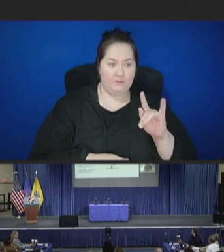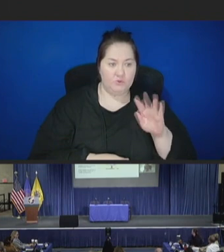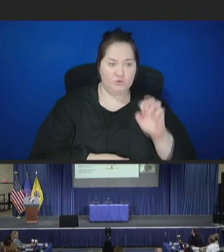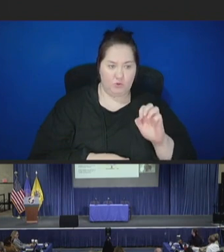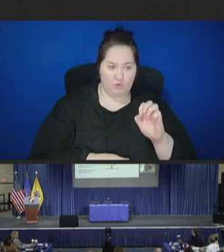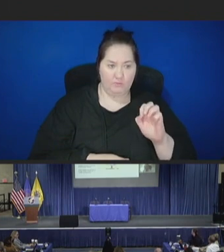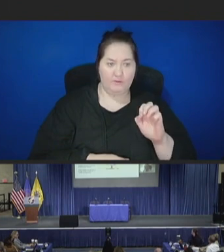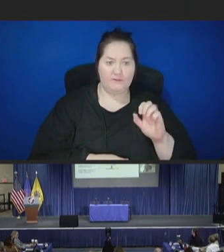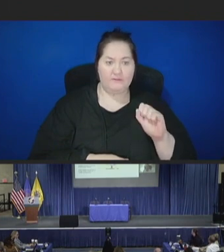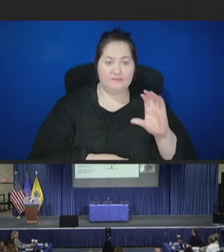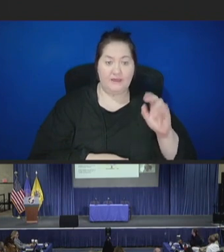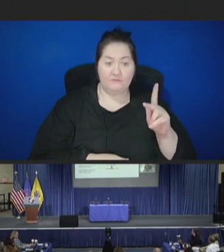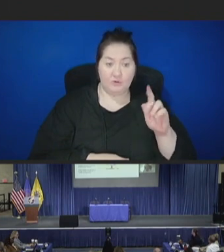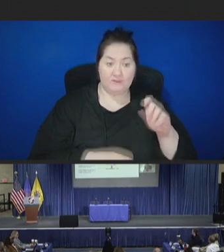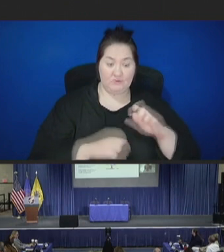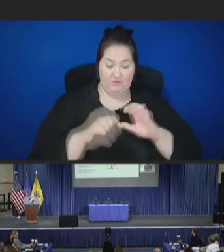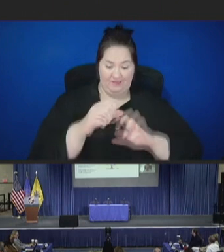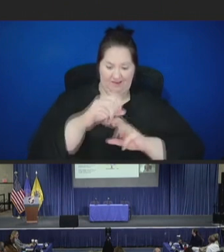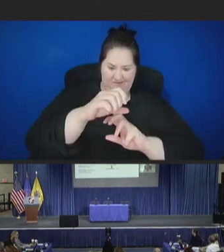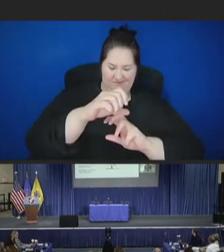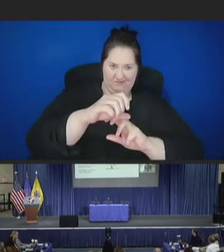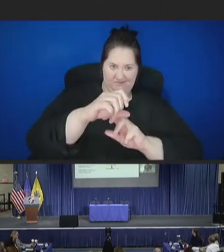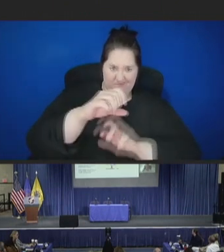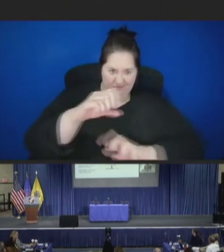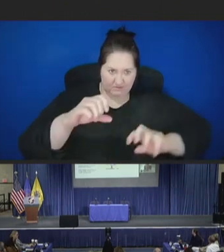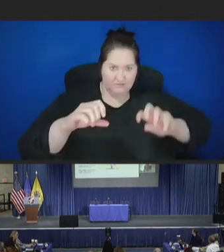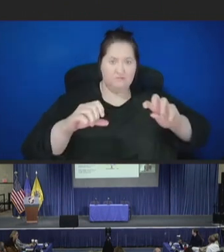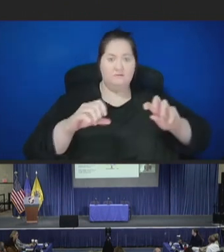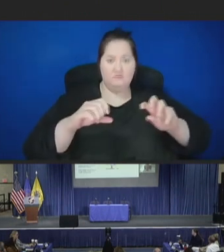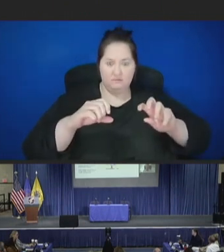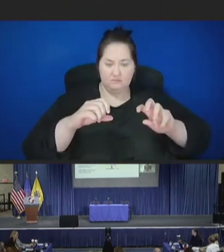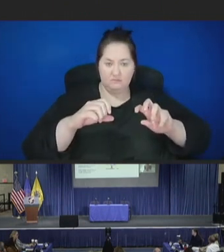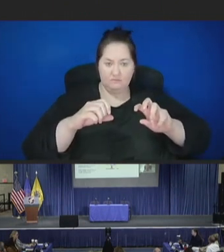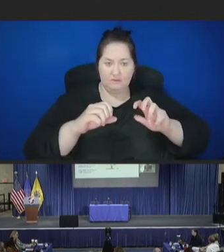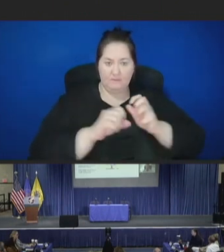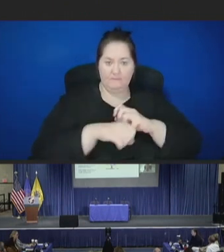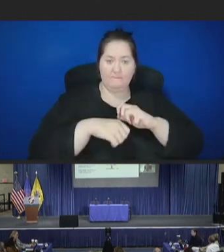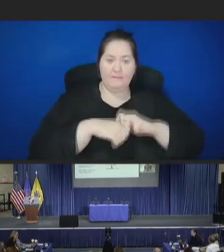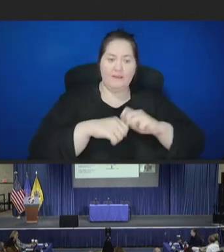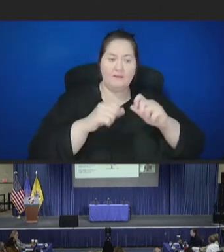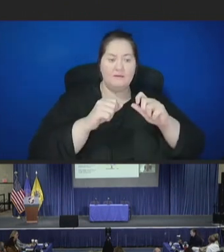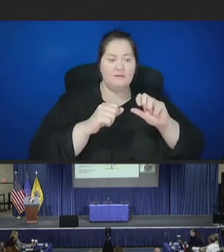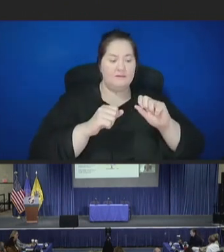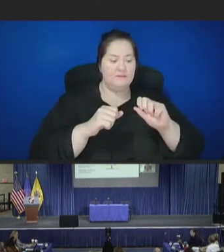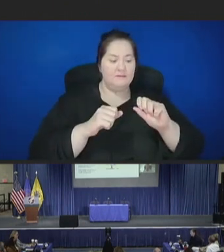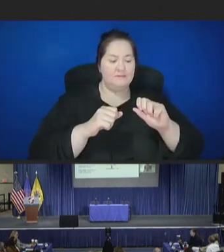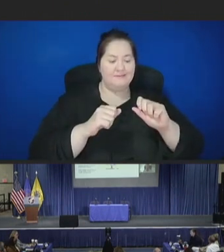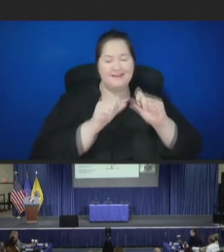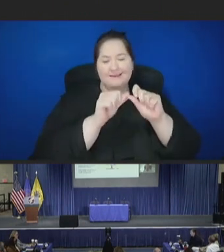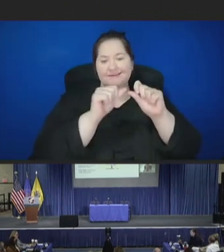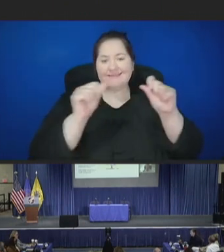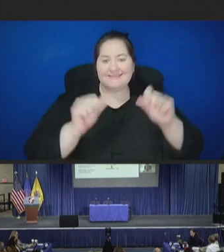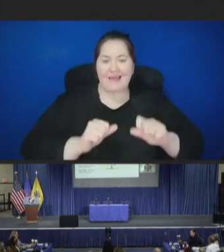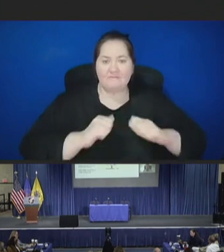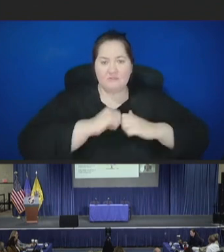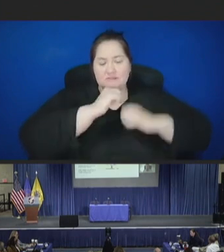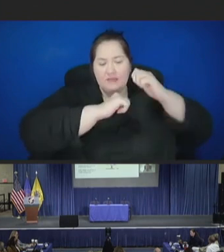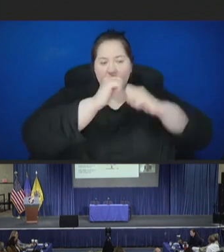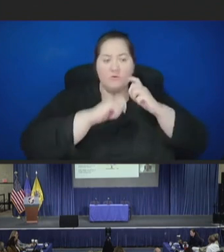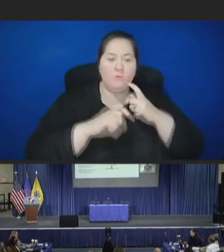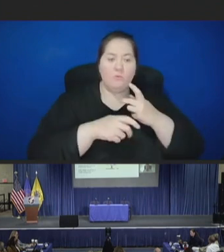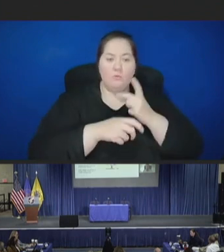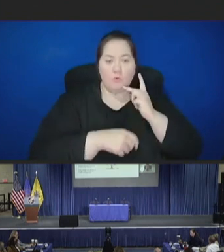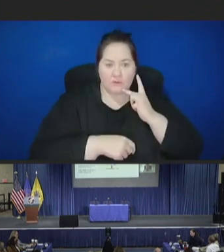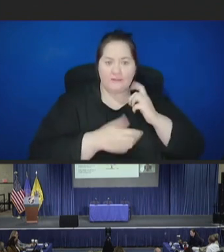of its normal native context and make a scaffolding protein that stabilizes this region in